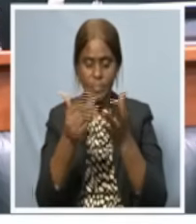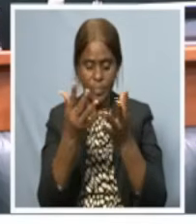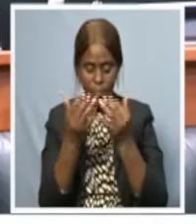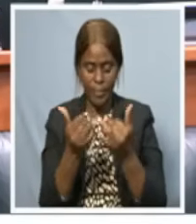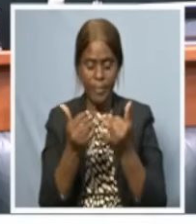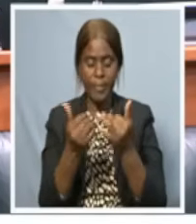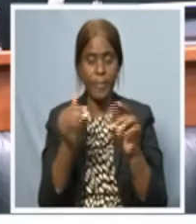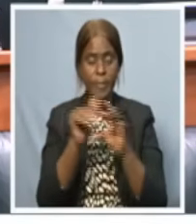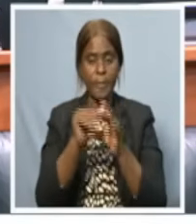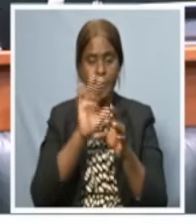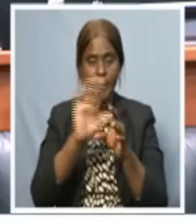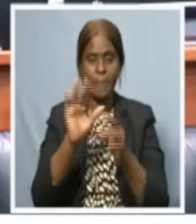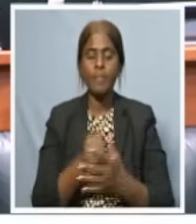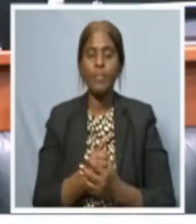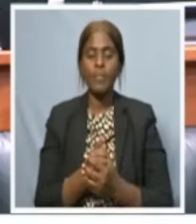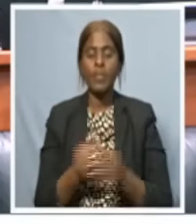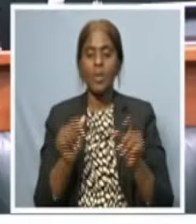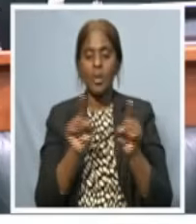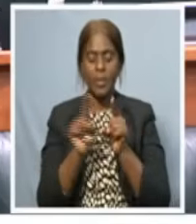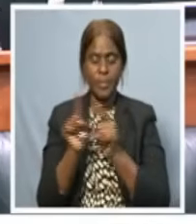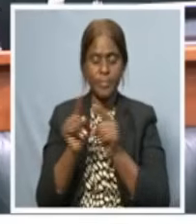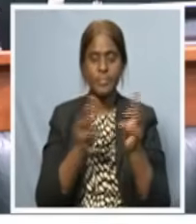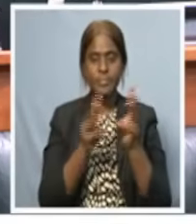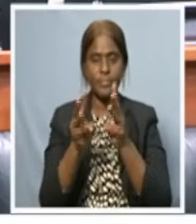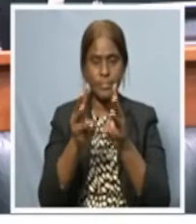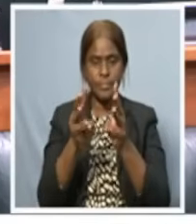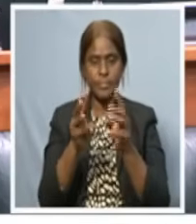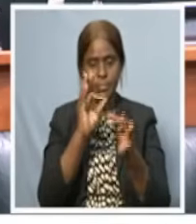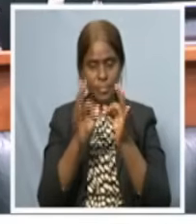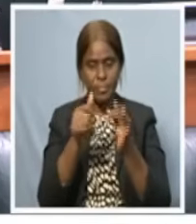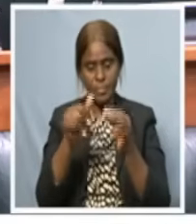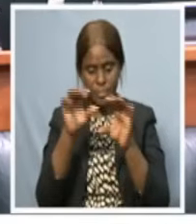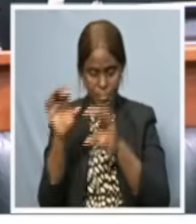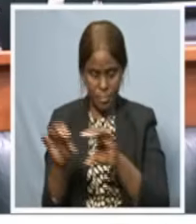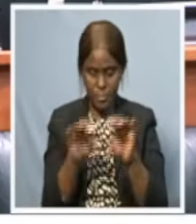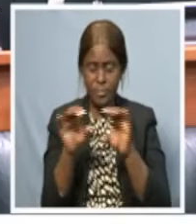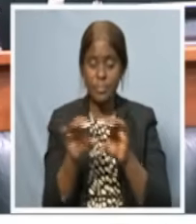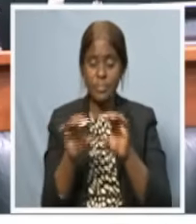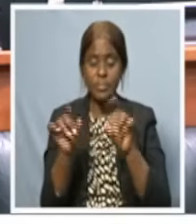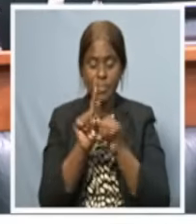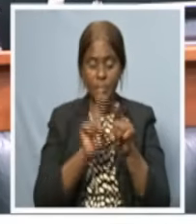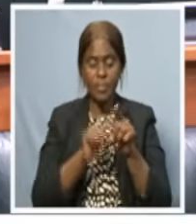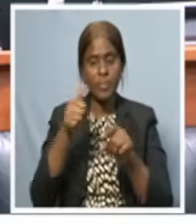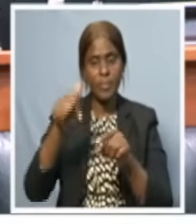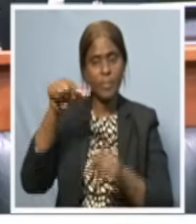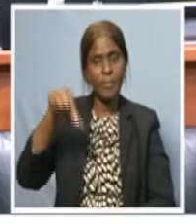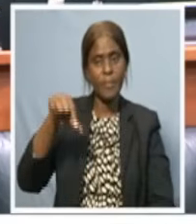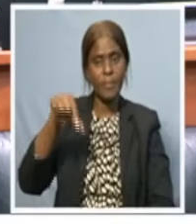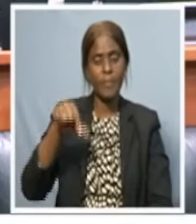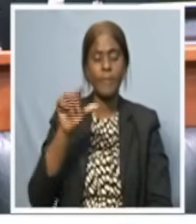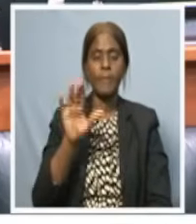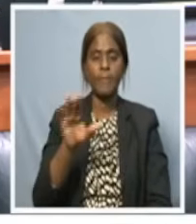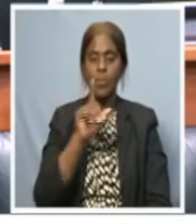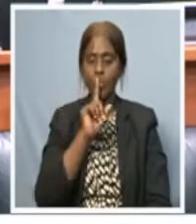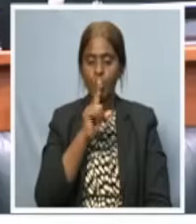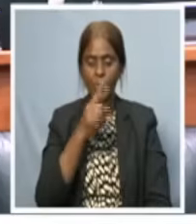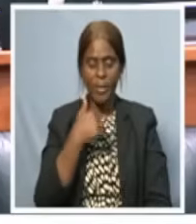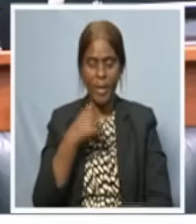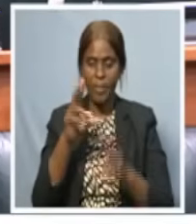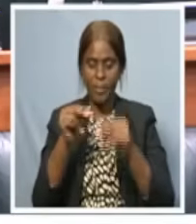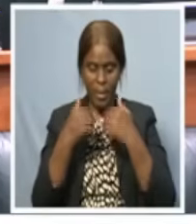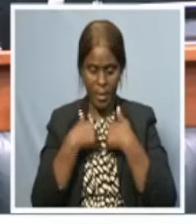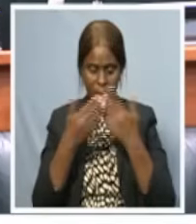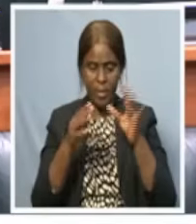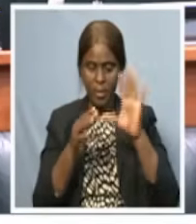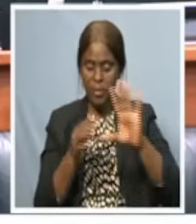want, as a criteria? If they do, then they qualify. Because you have